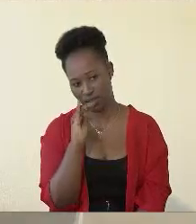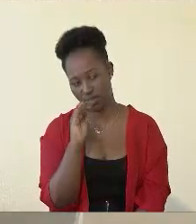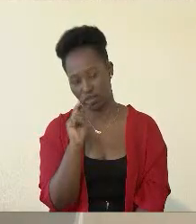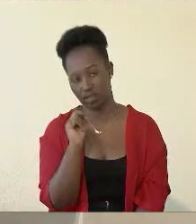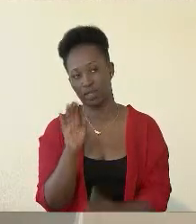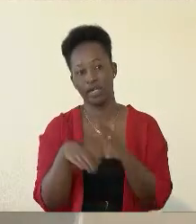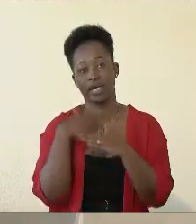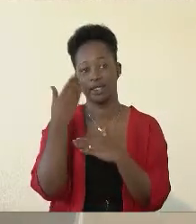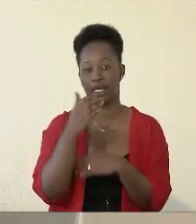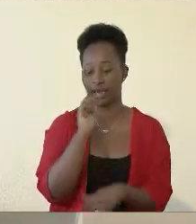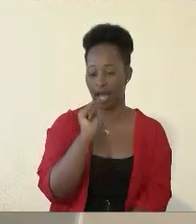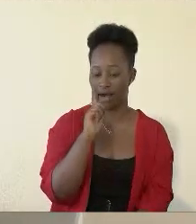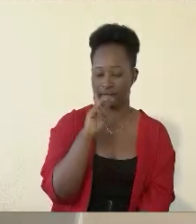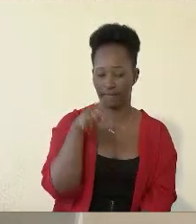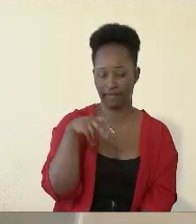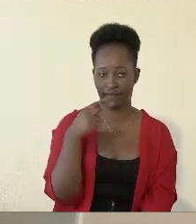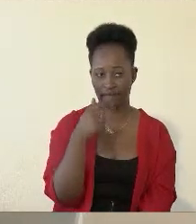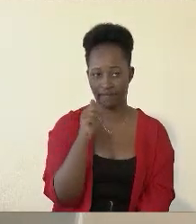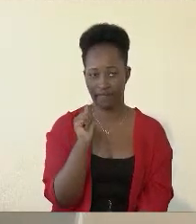Then the alpha